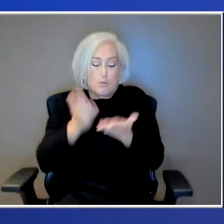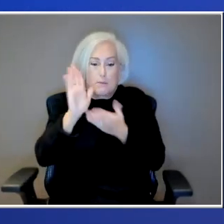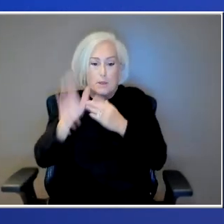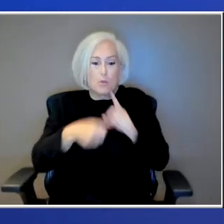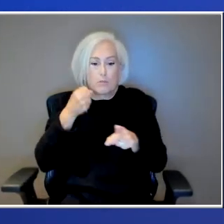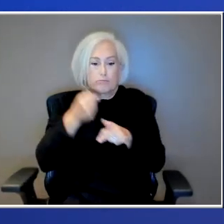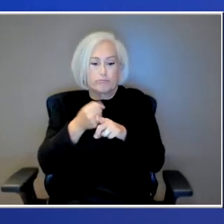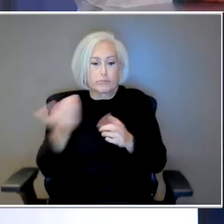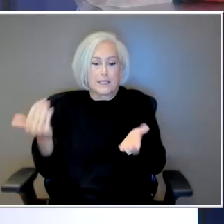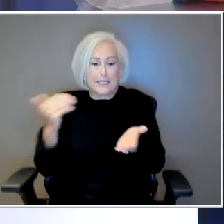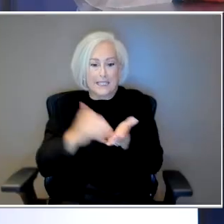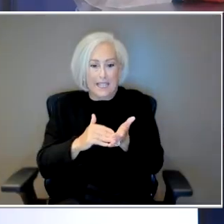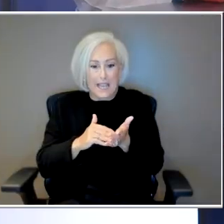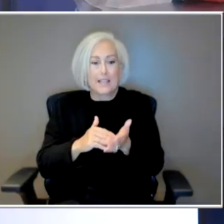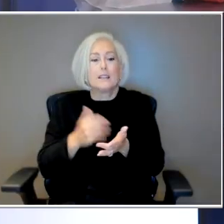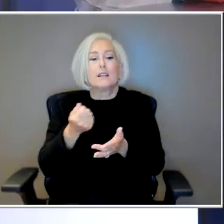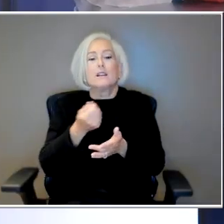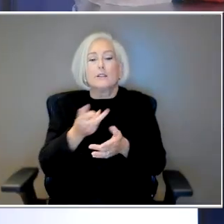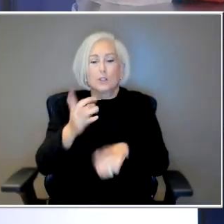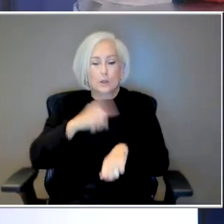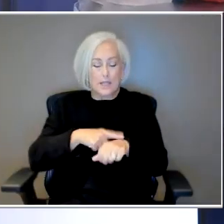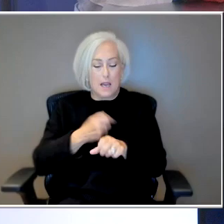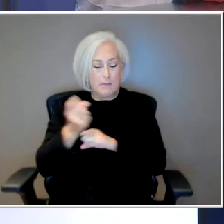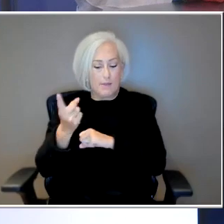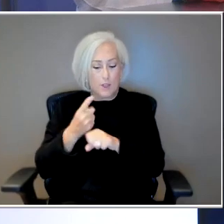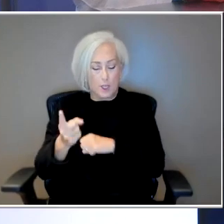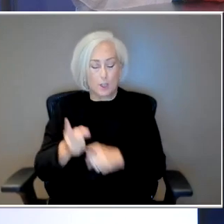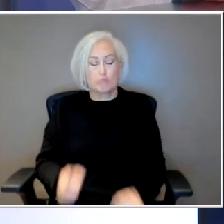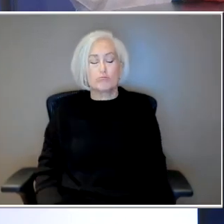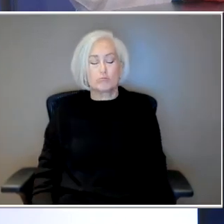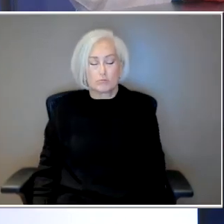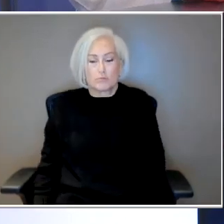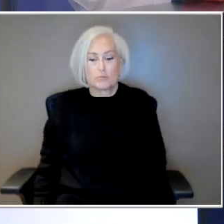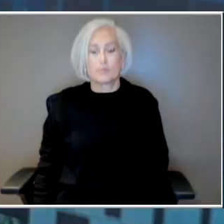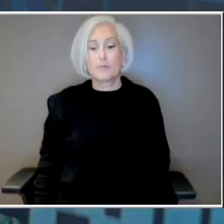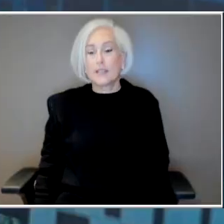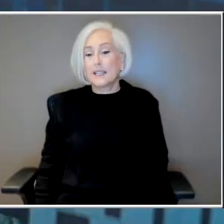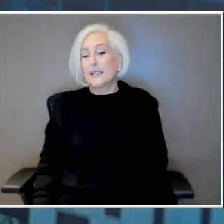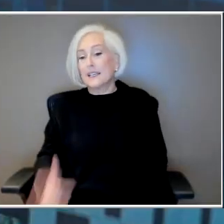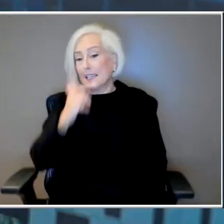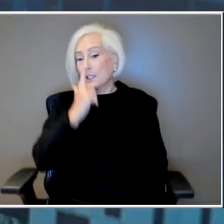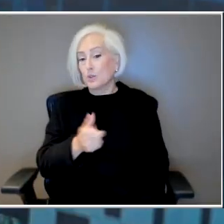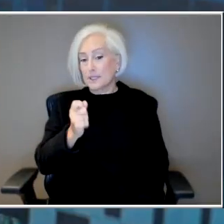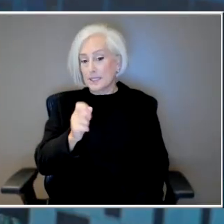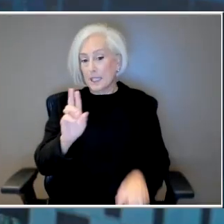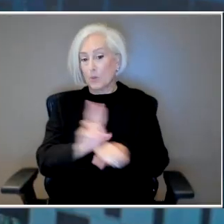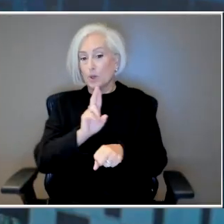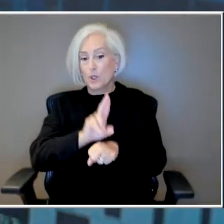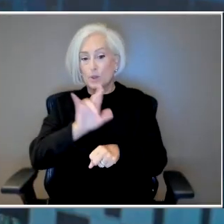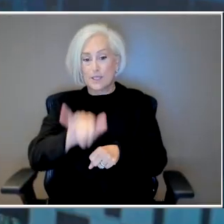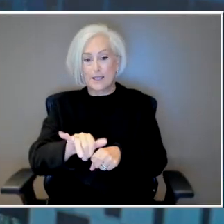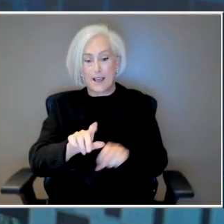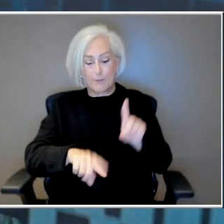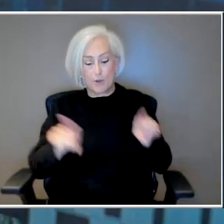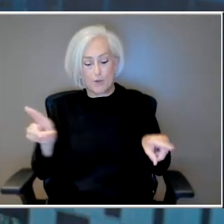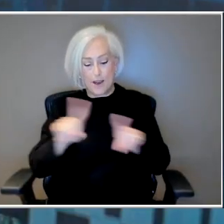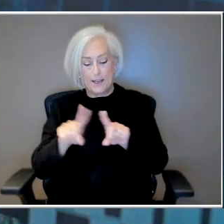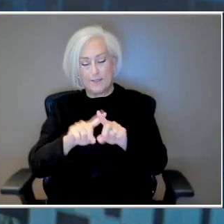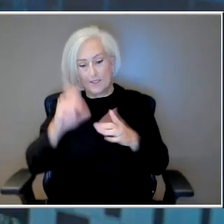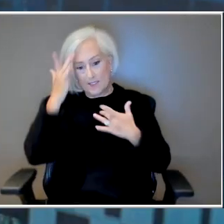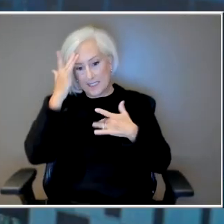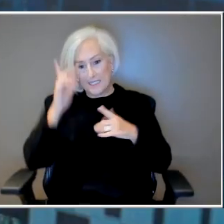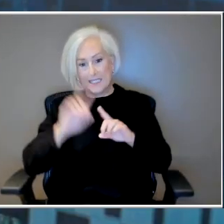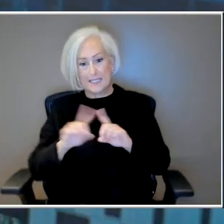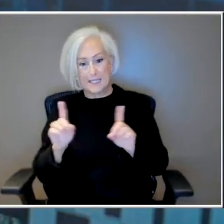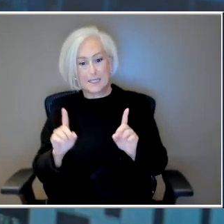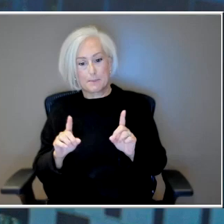a couple times a year. It's an interesting question, because we're using CAR T therapy for a broadening array of diseases, but you have to